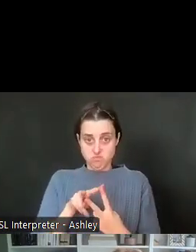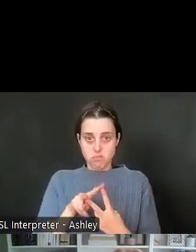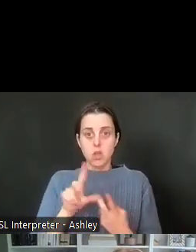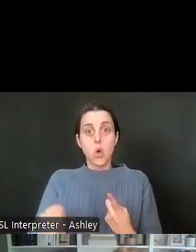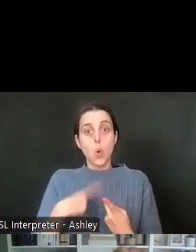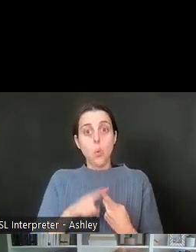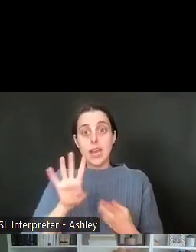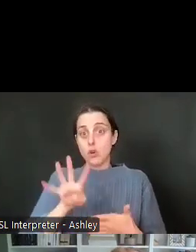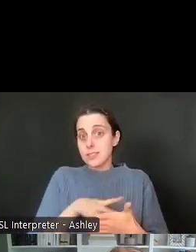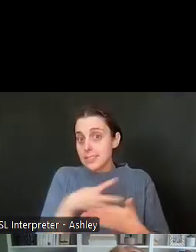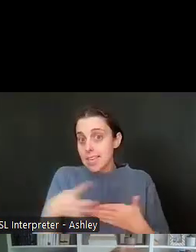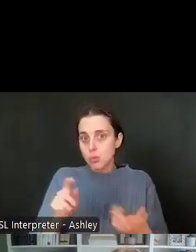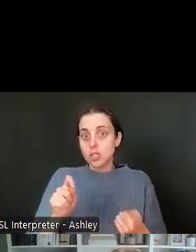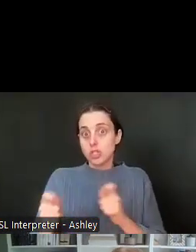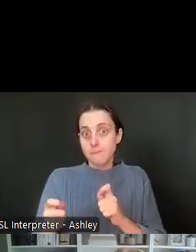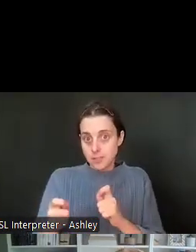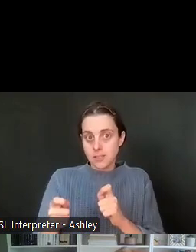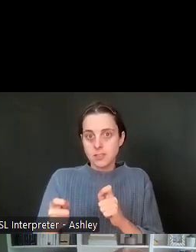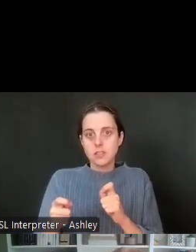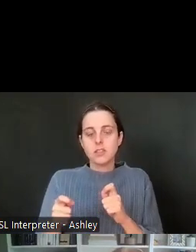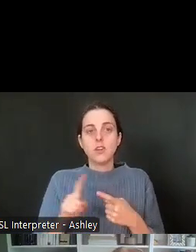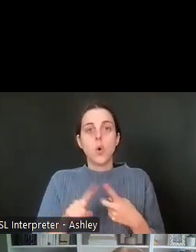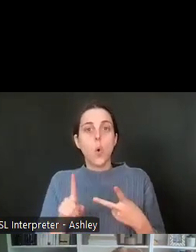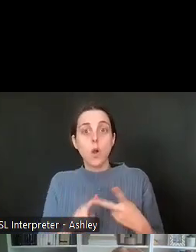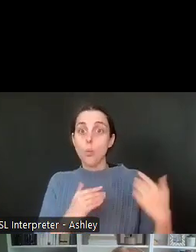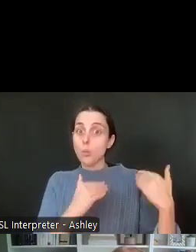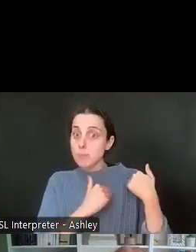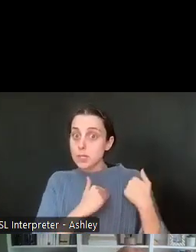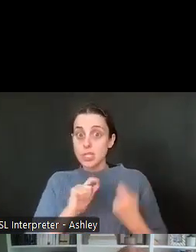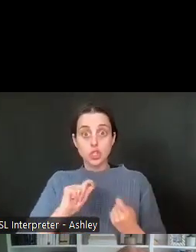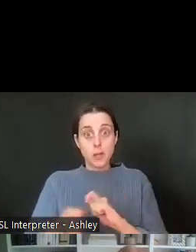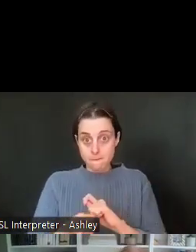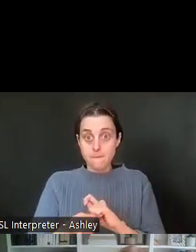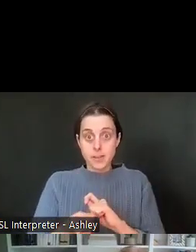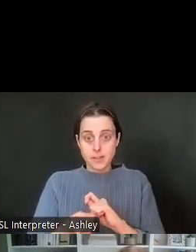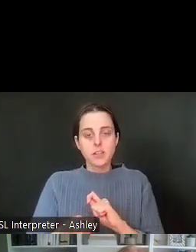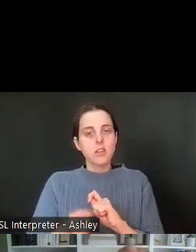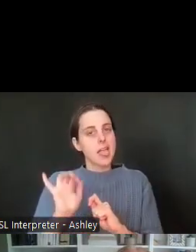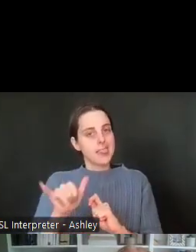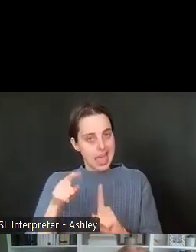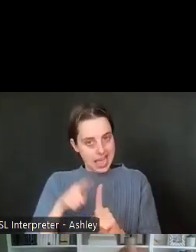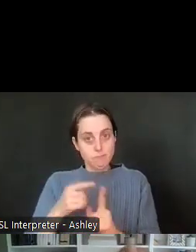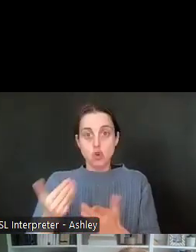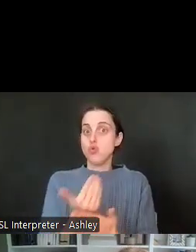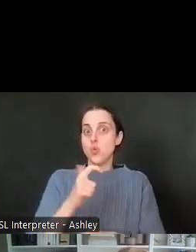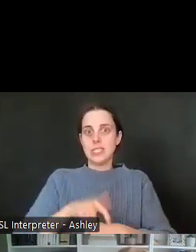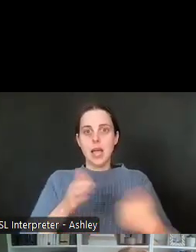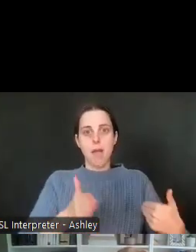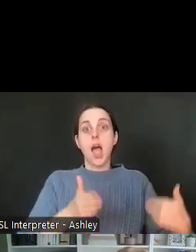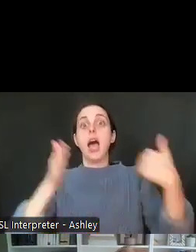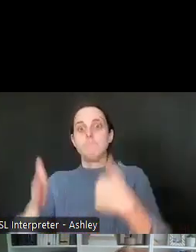schedule, a significant shift in your responsibilities, that's a marker of a new